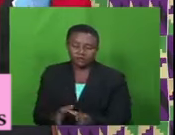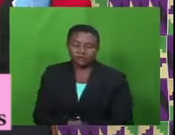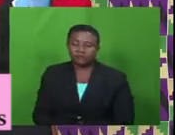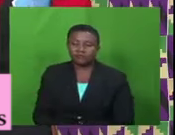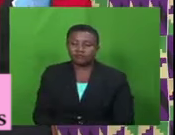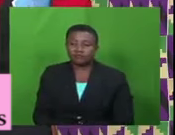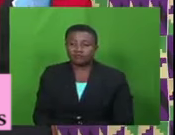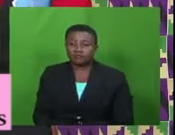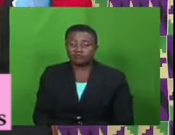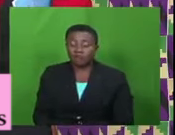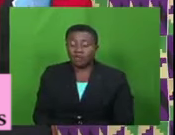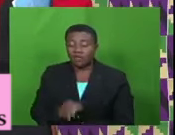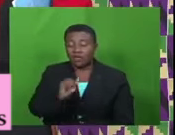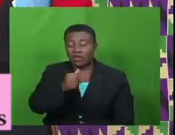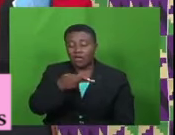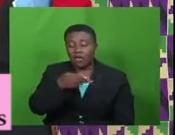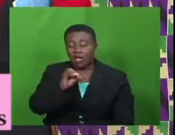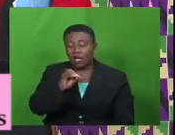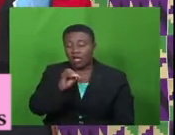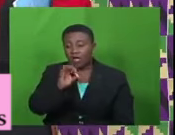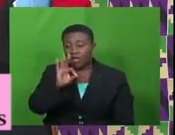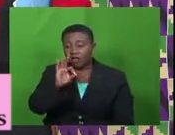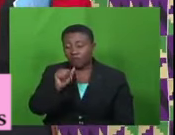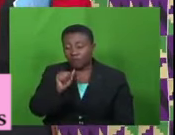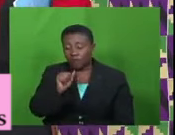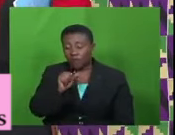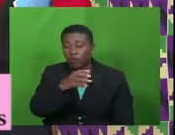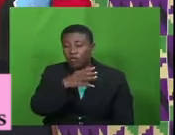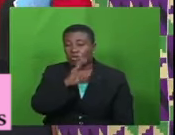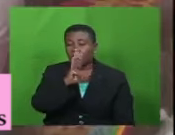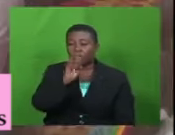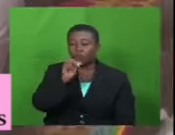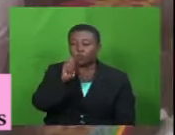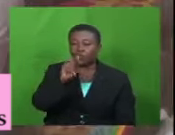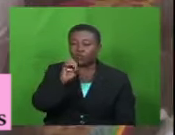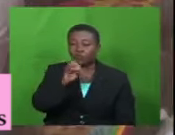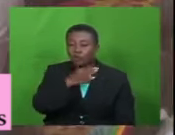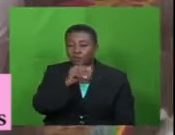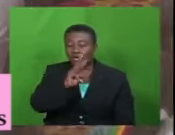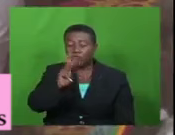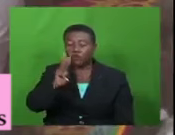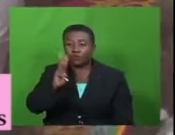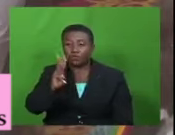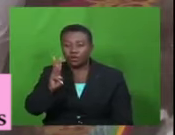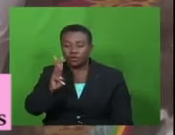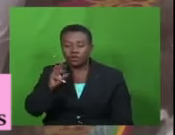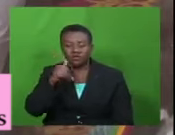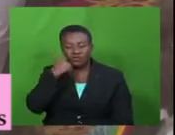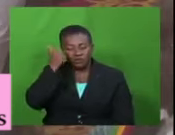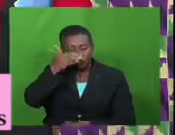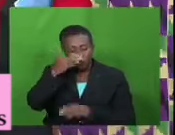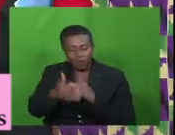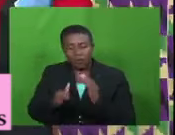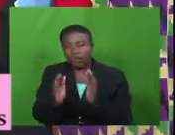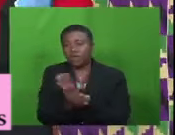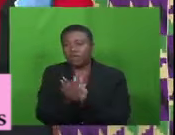Those in Ahafo, Bono East, and Western North regions will be completed by April.